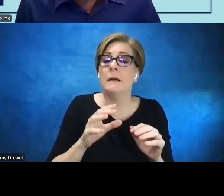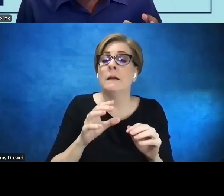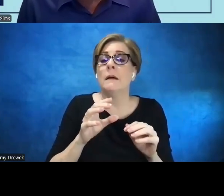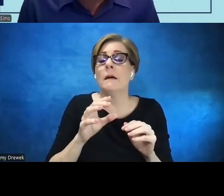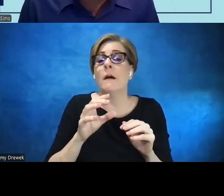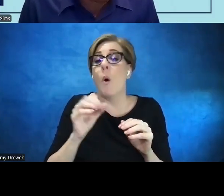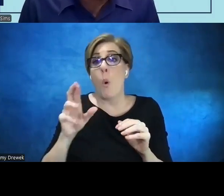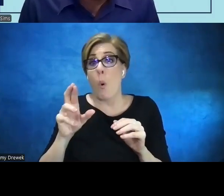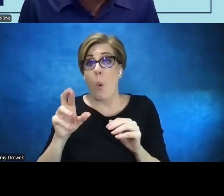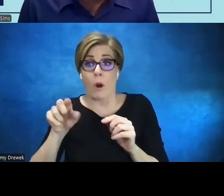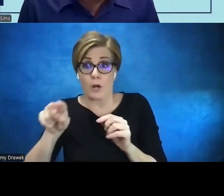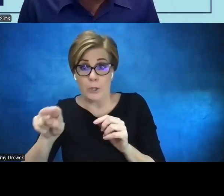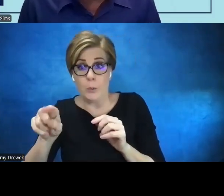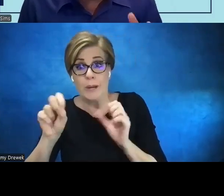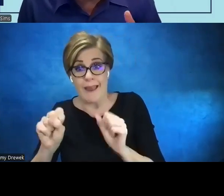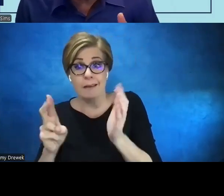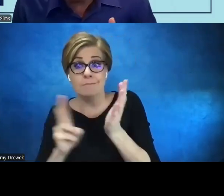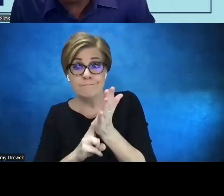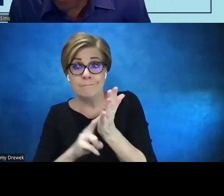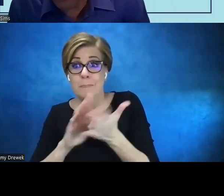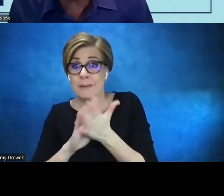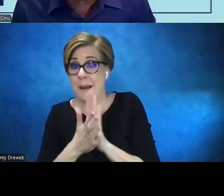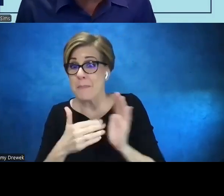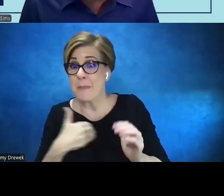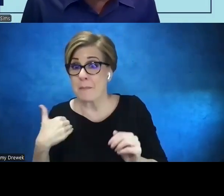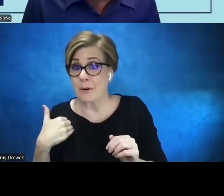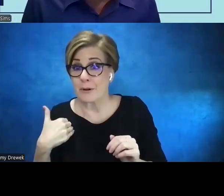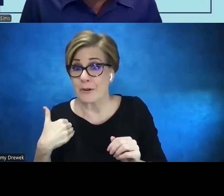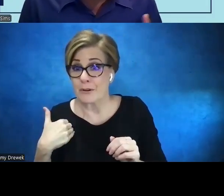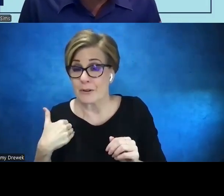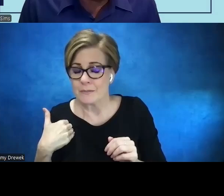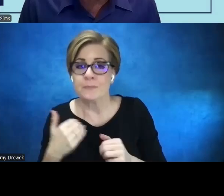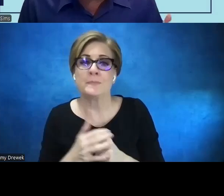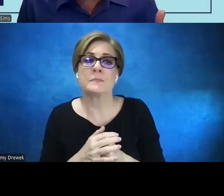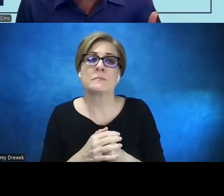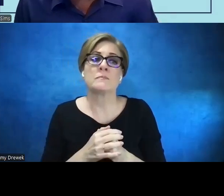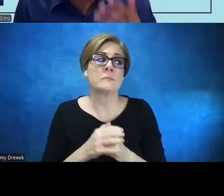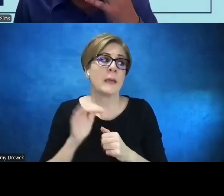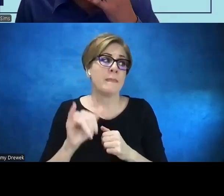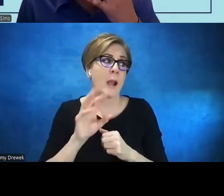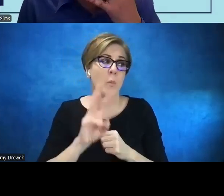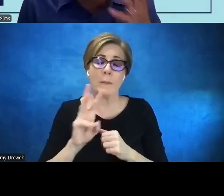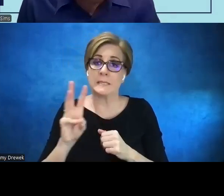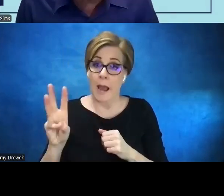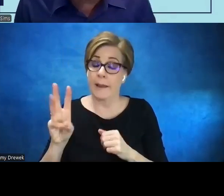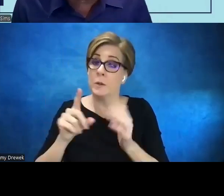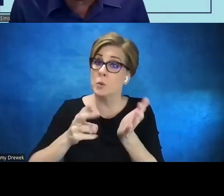talk.crisisnow.com and sign up if you aren't already signed up for it. Just a reminder that when you sign up